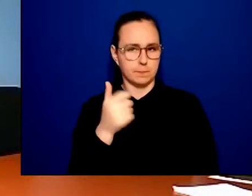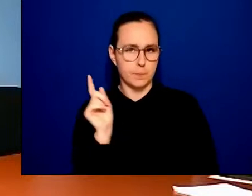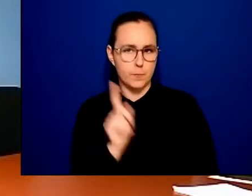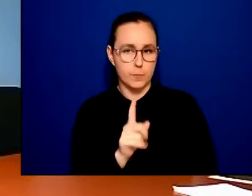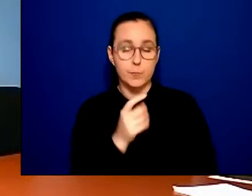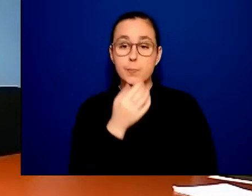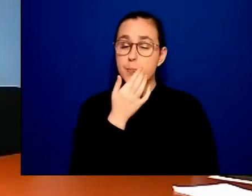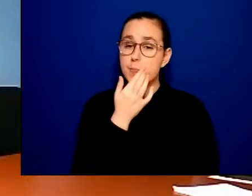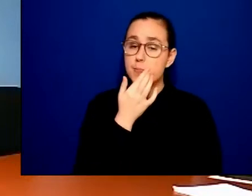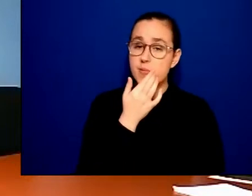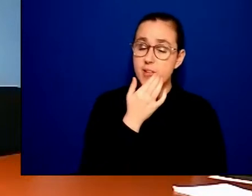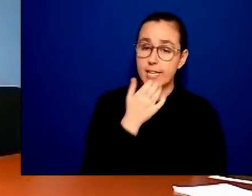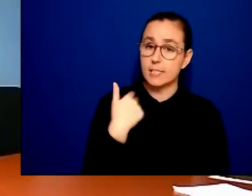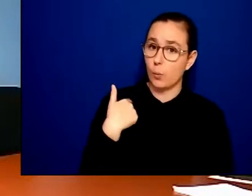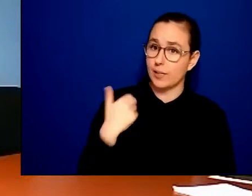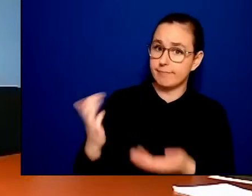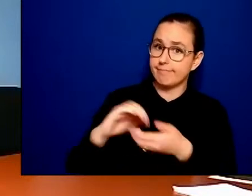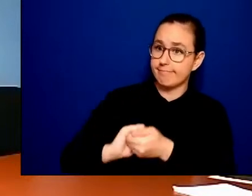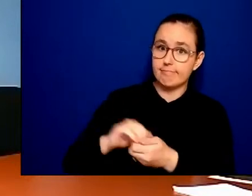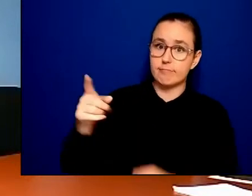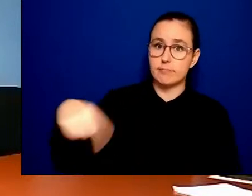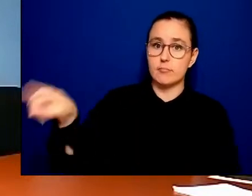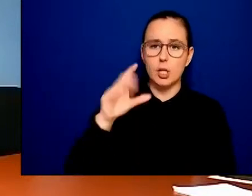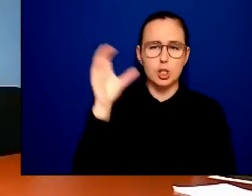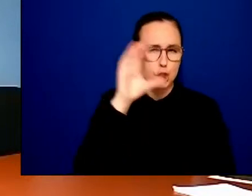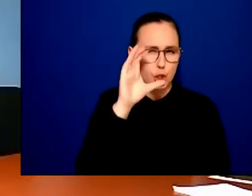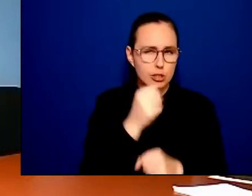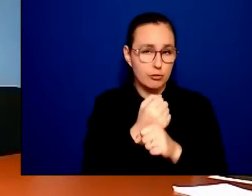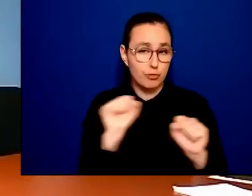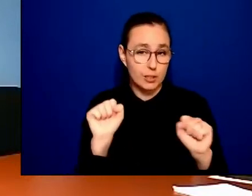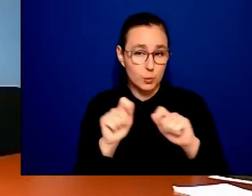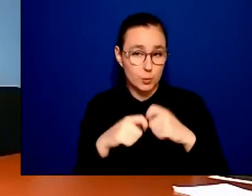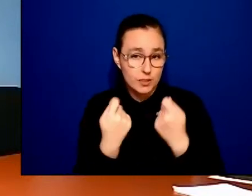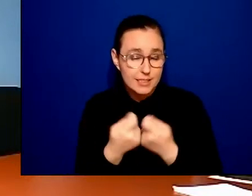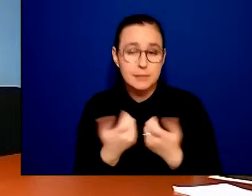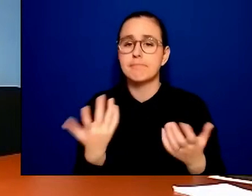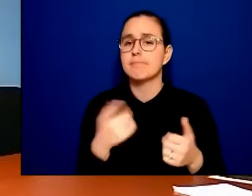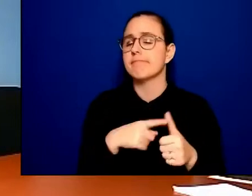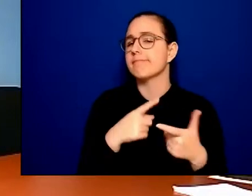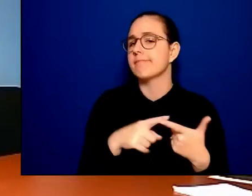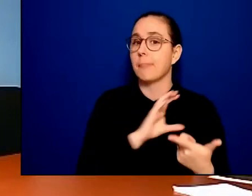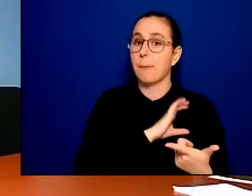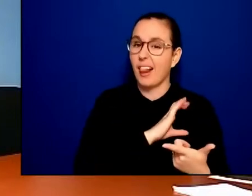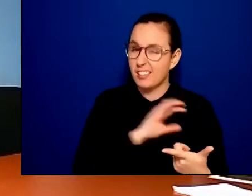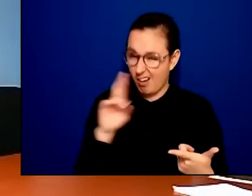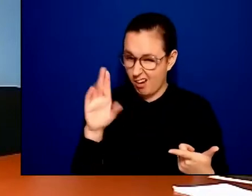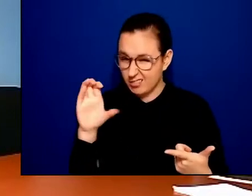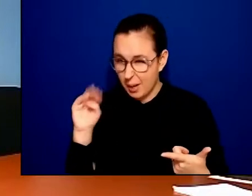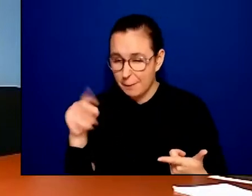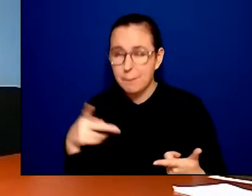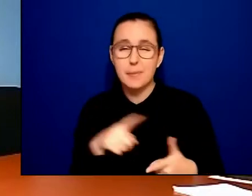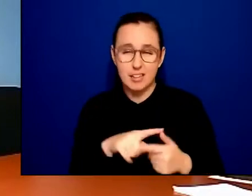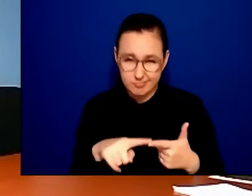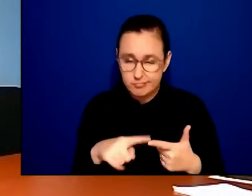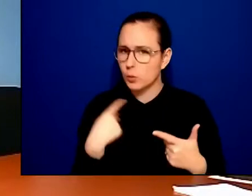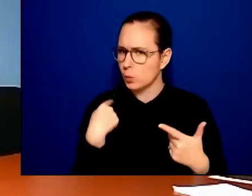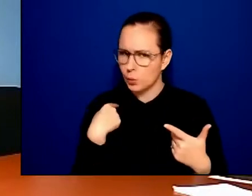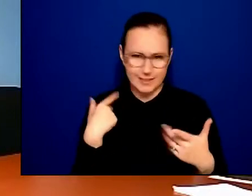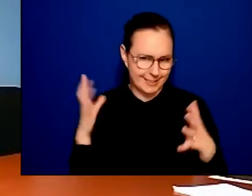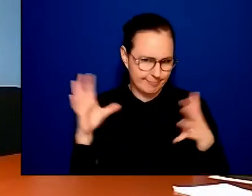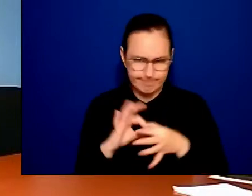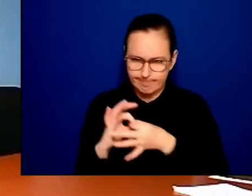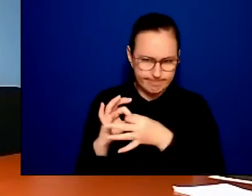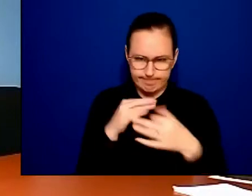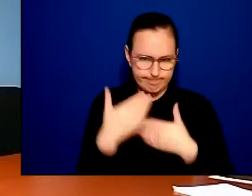RCMP through that process as we work to clean up the site. and obviously very